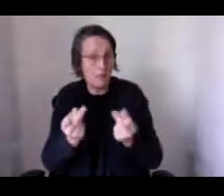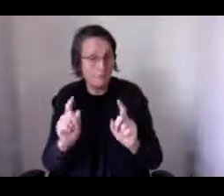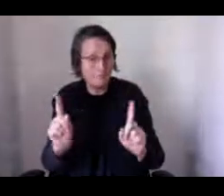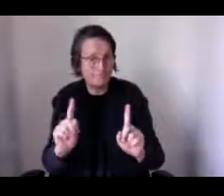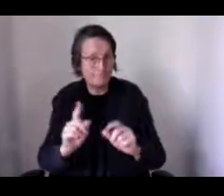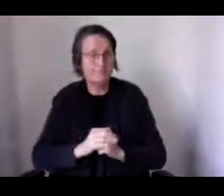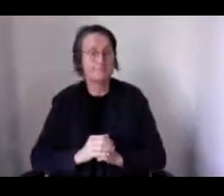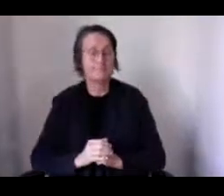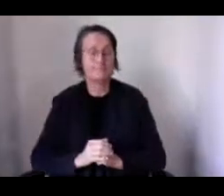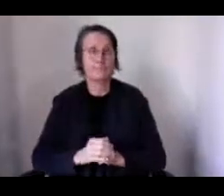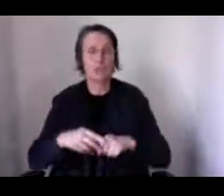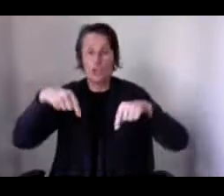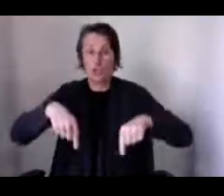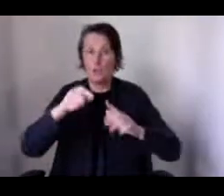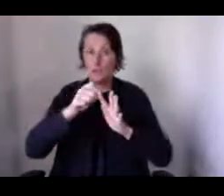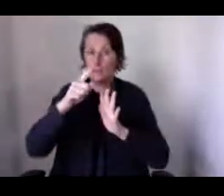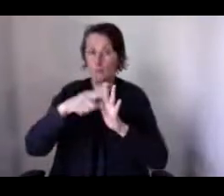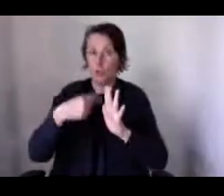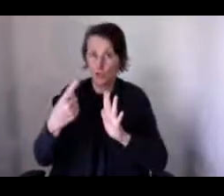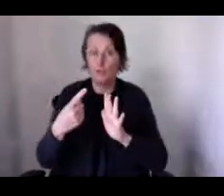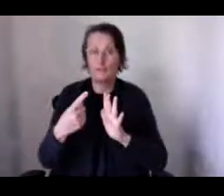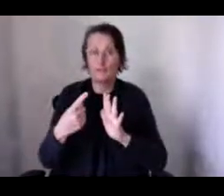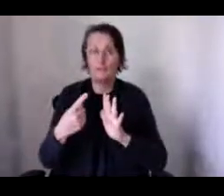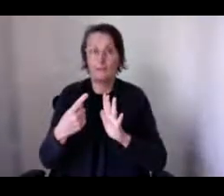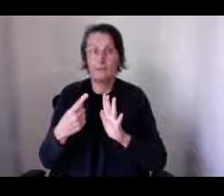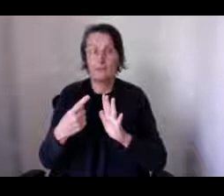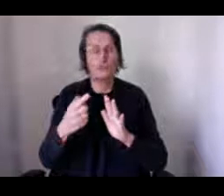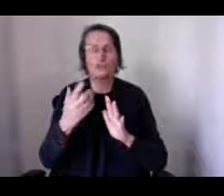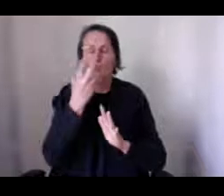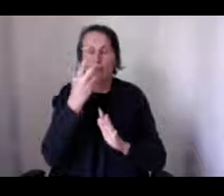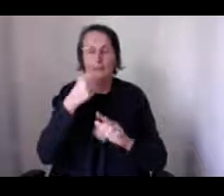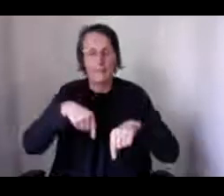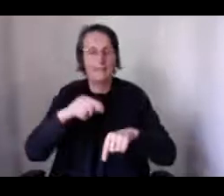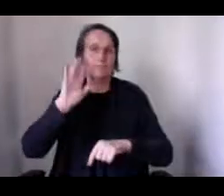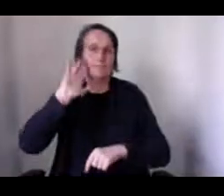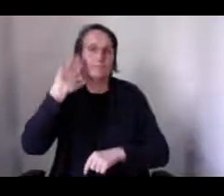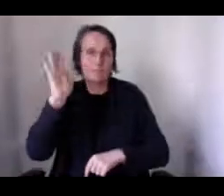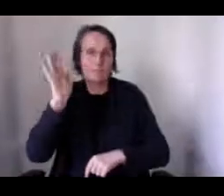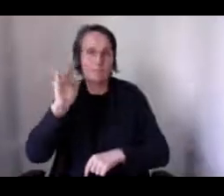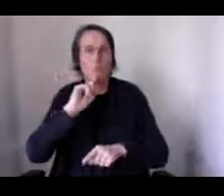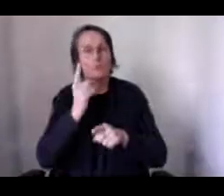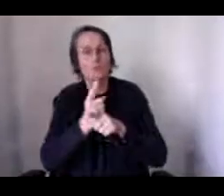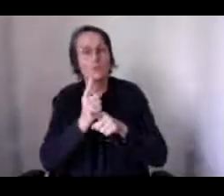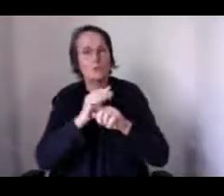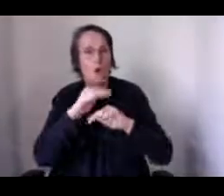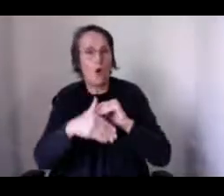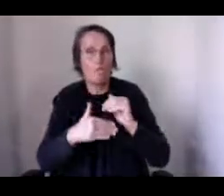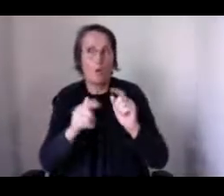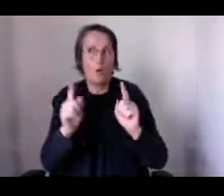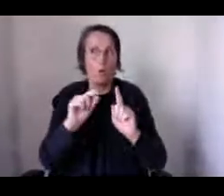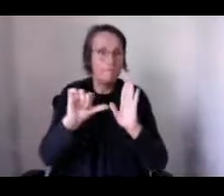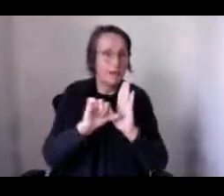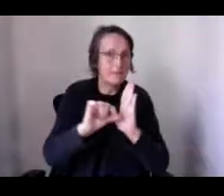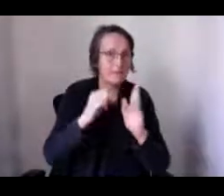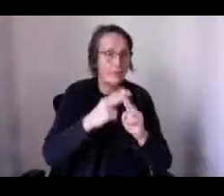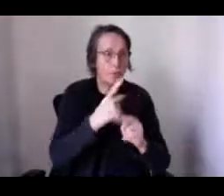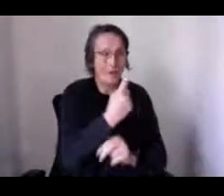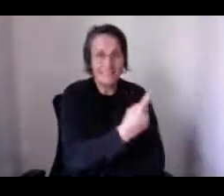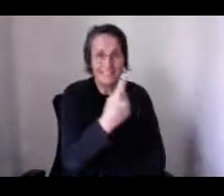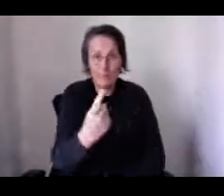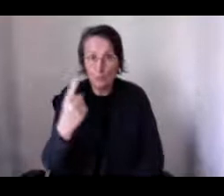This project is currently this webinar is currently looking at opportunities for individuals and groups only.